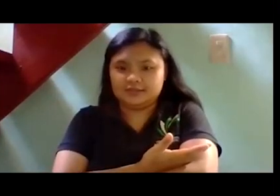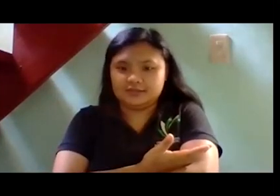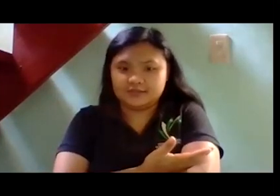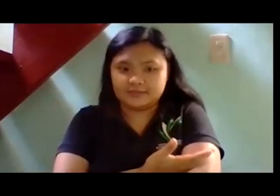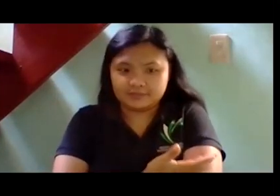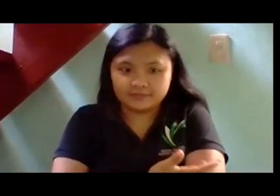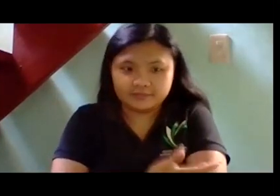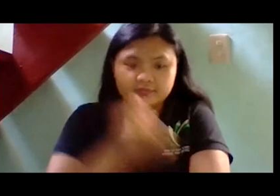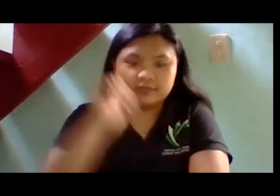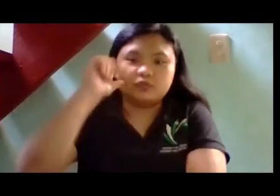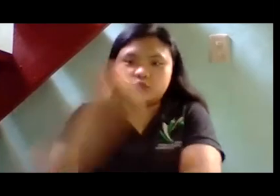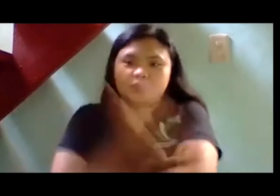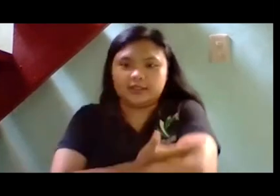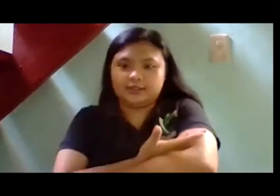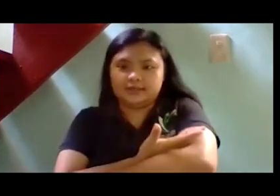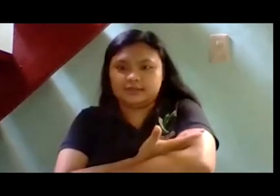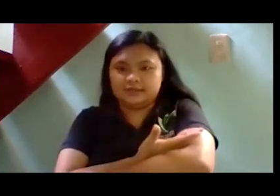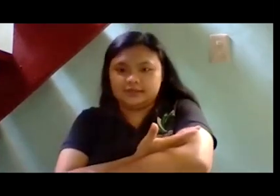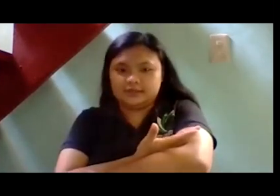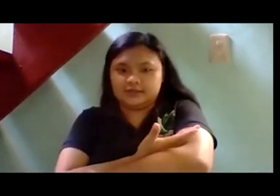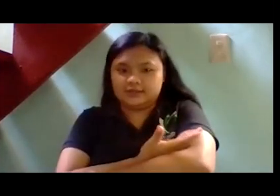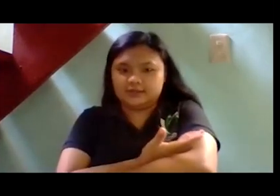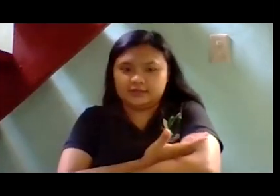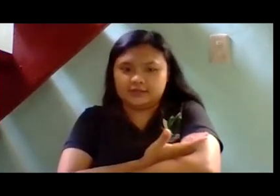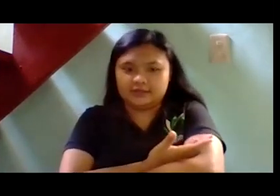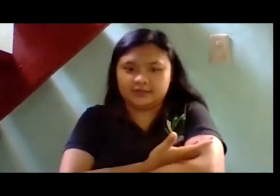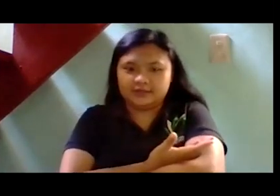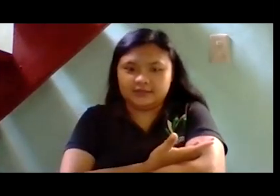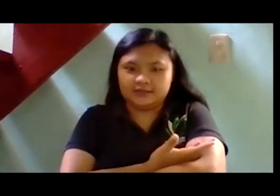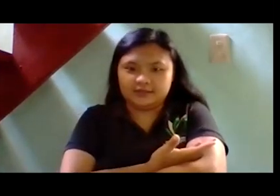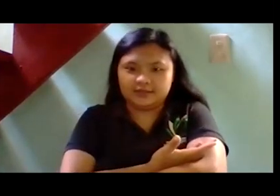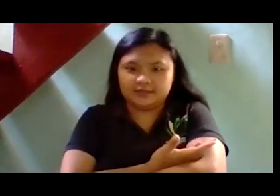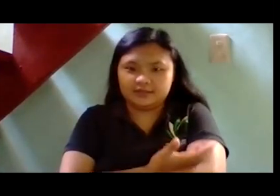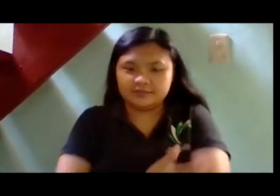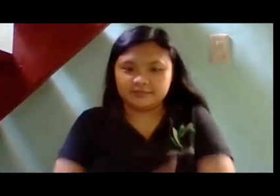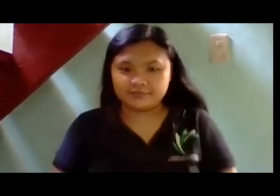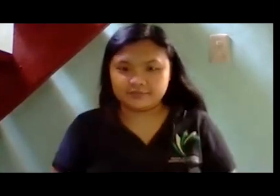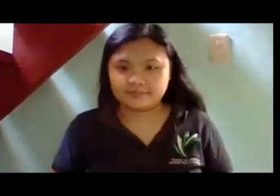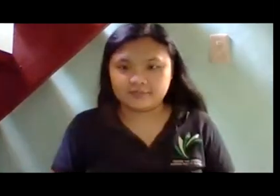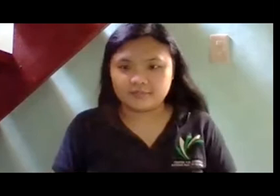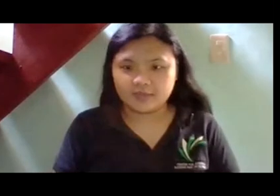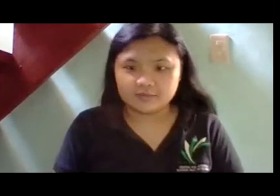son. Daughter, and daughter. Yes. yes.